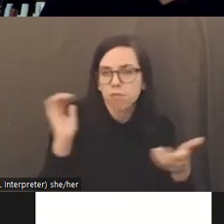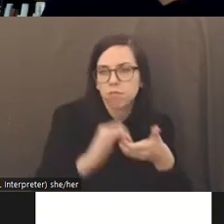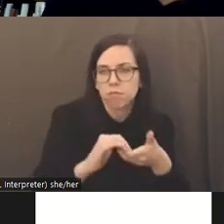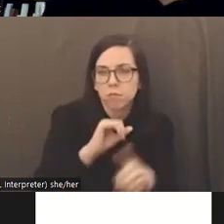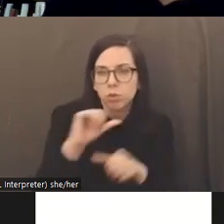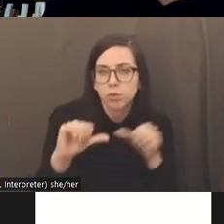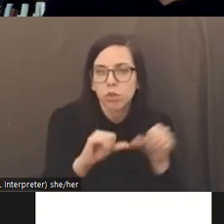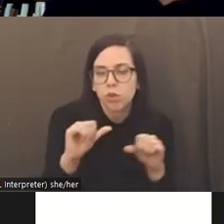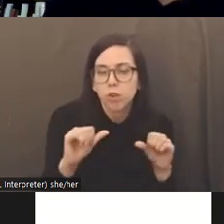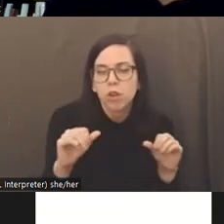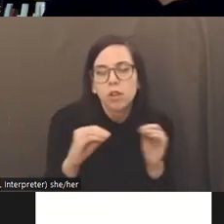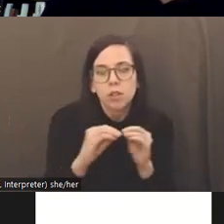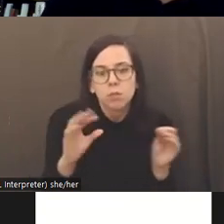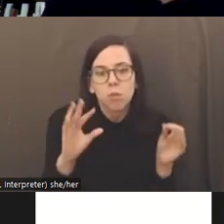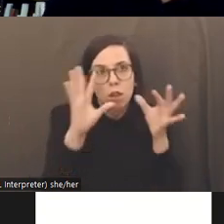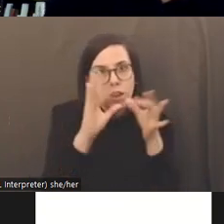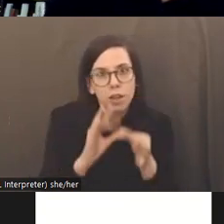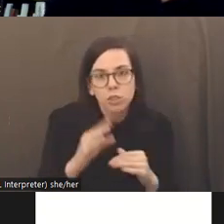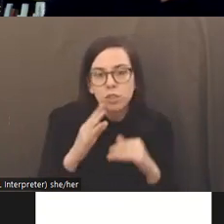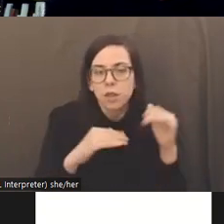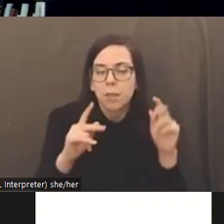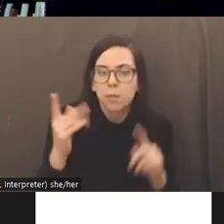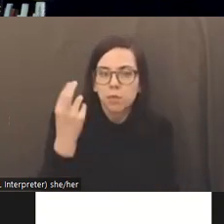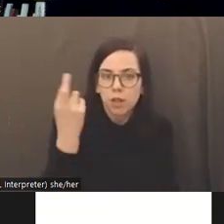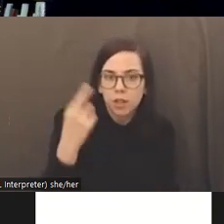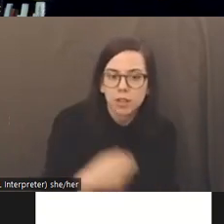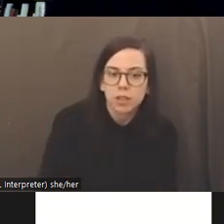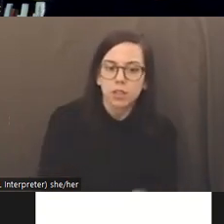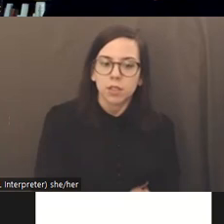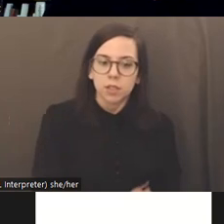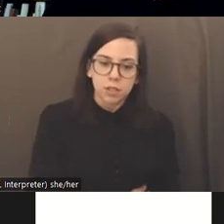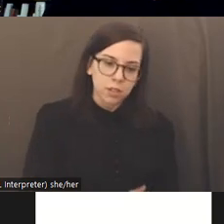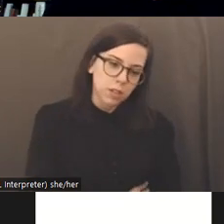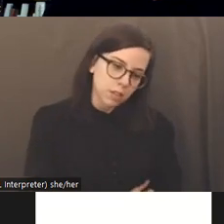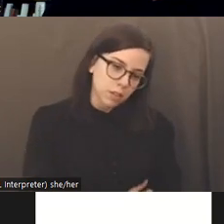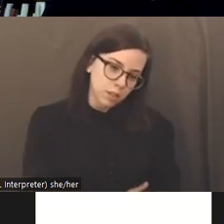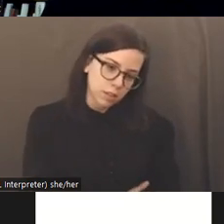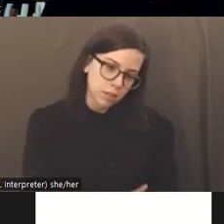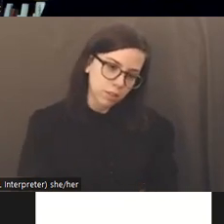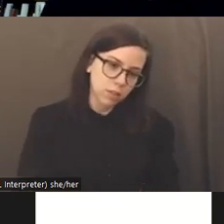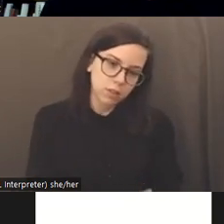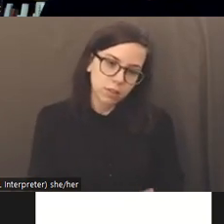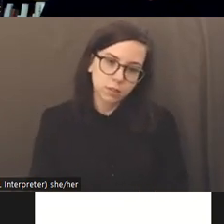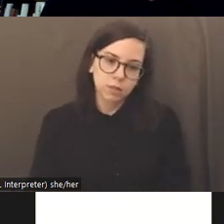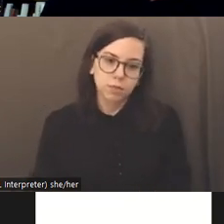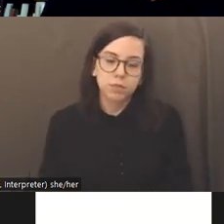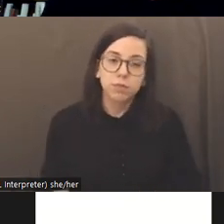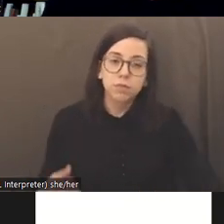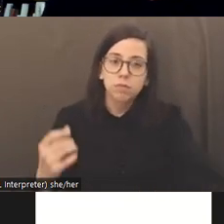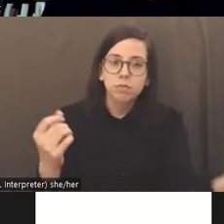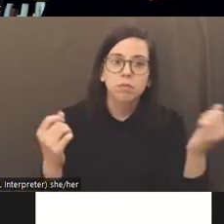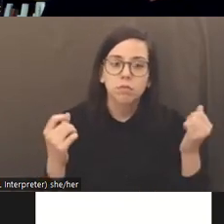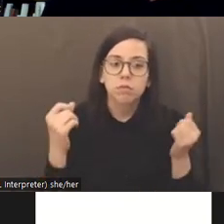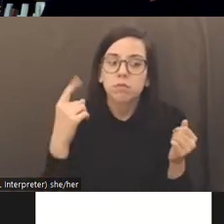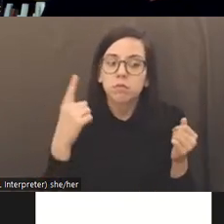more connections than people may think. And here at the museum, we do have an open door policy. So anyone who wants to learn